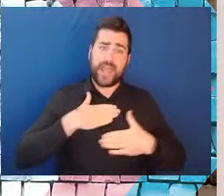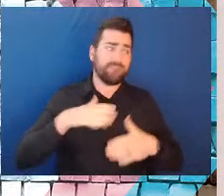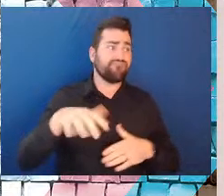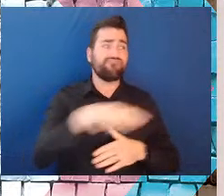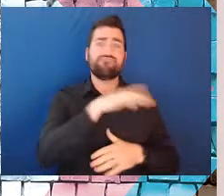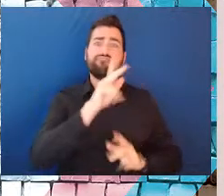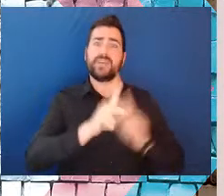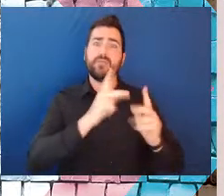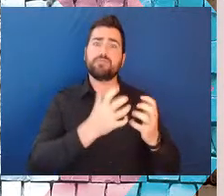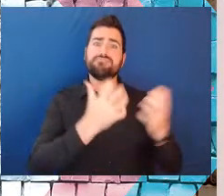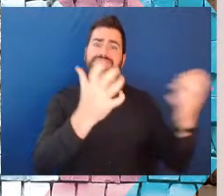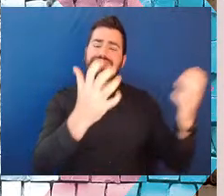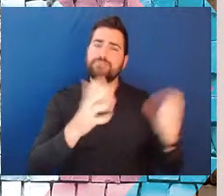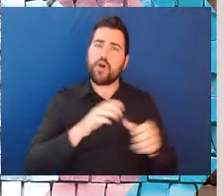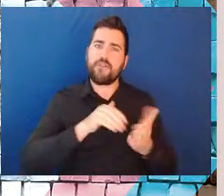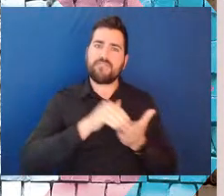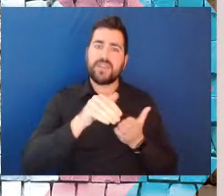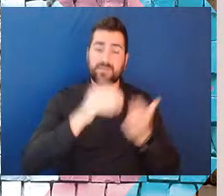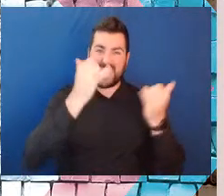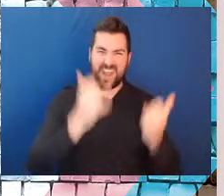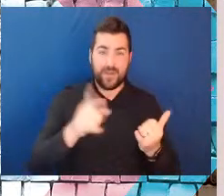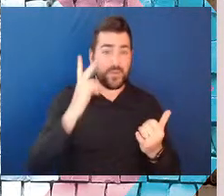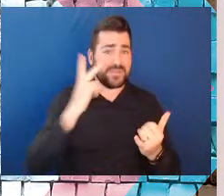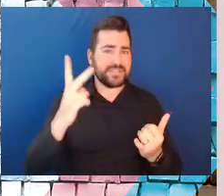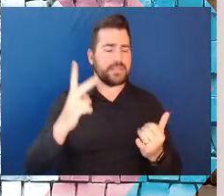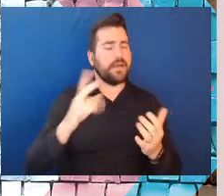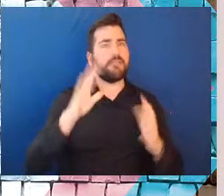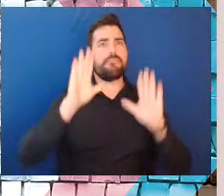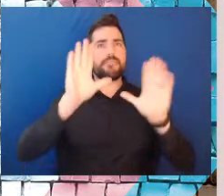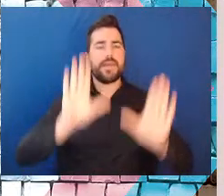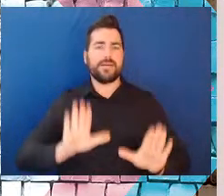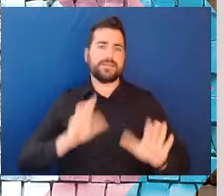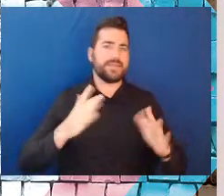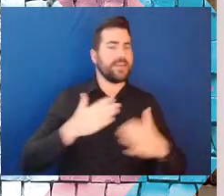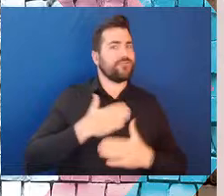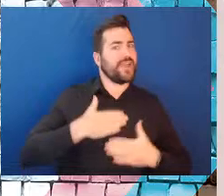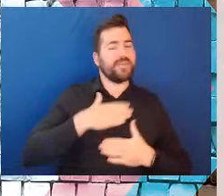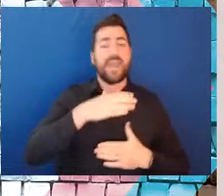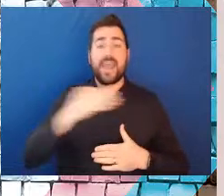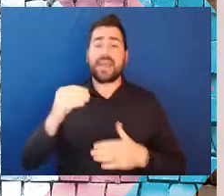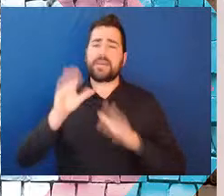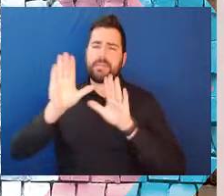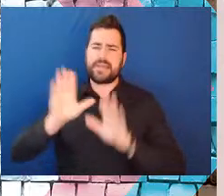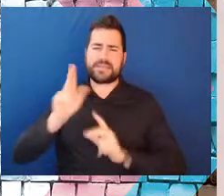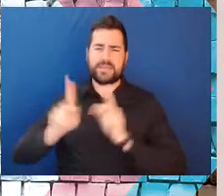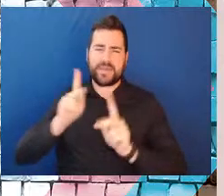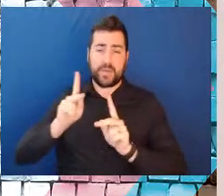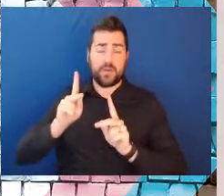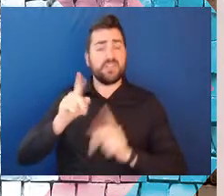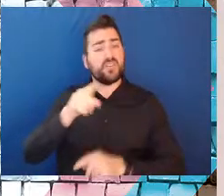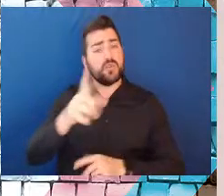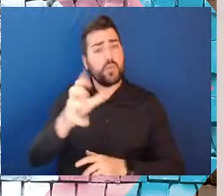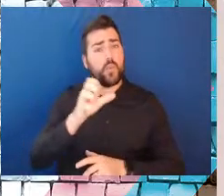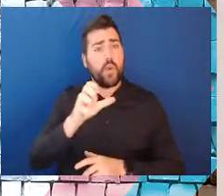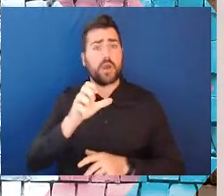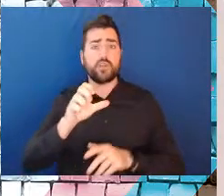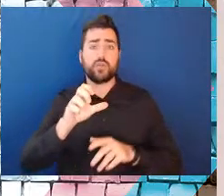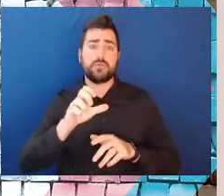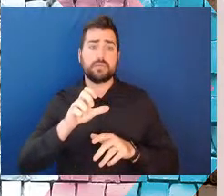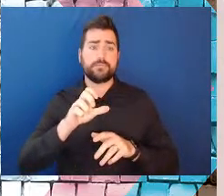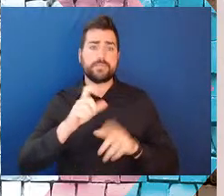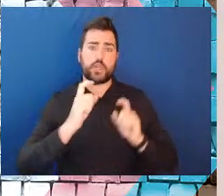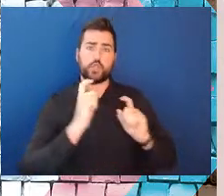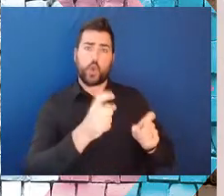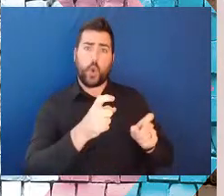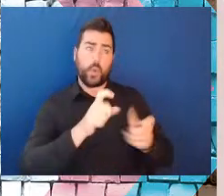of entertainment and some super amazing people. So if you would like to make a donation to any of these entertainers, their Cash Apps and